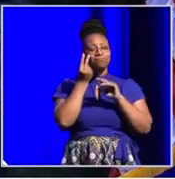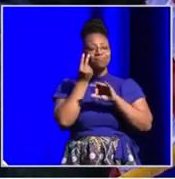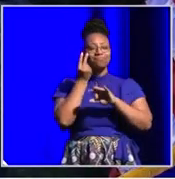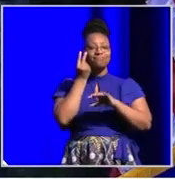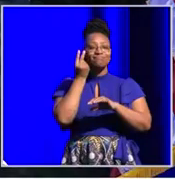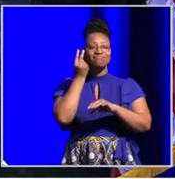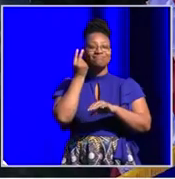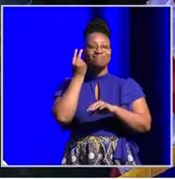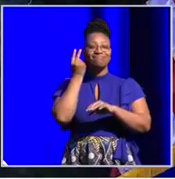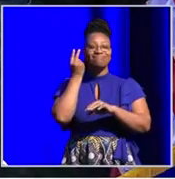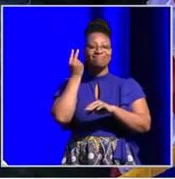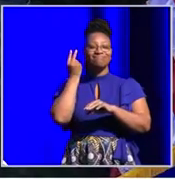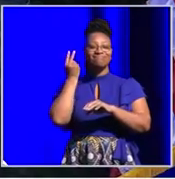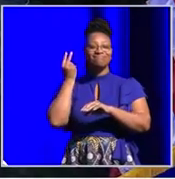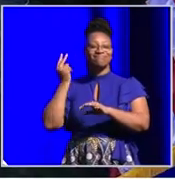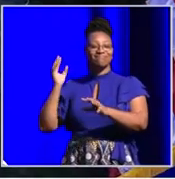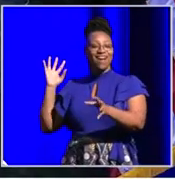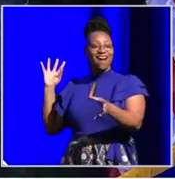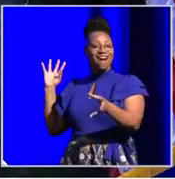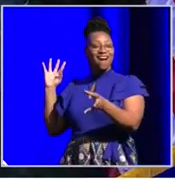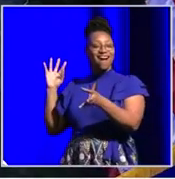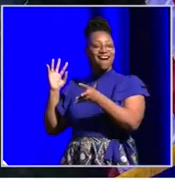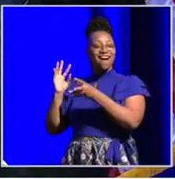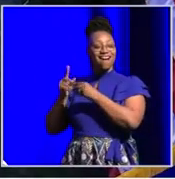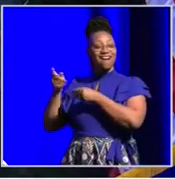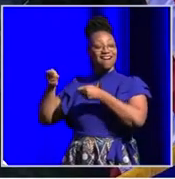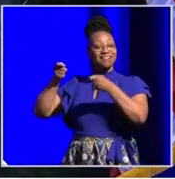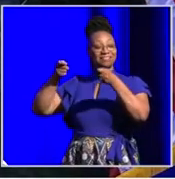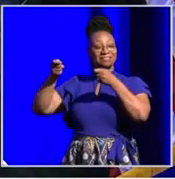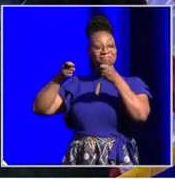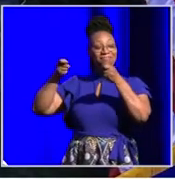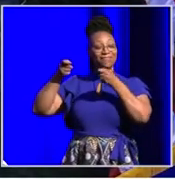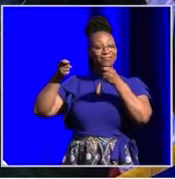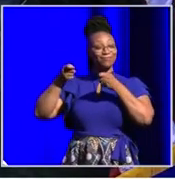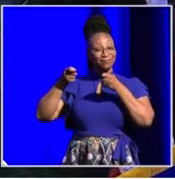ceremonies was Channel 9's Bruce Johnson.